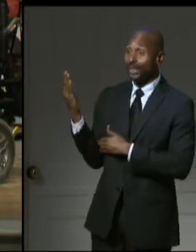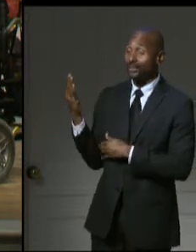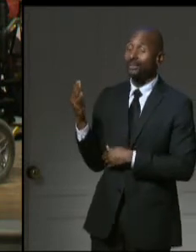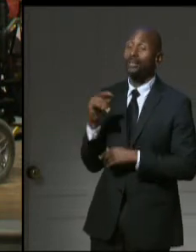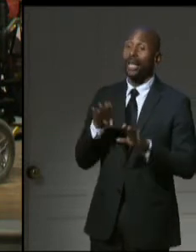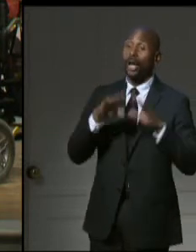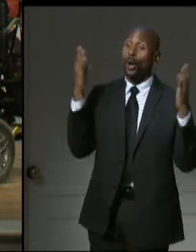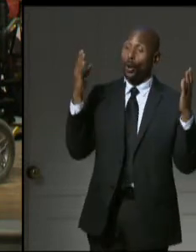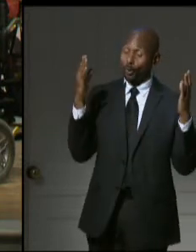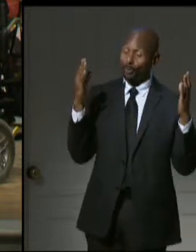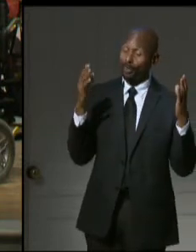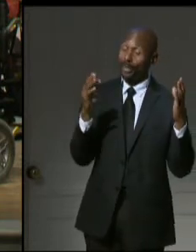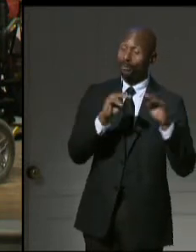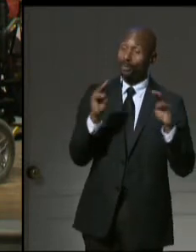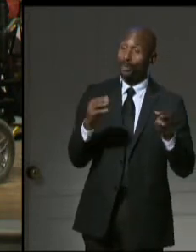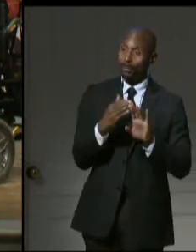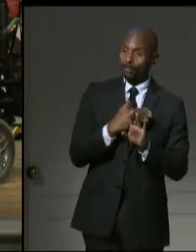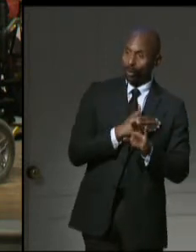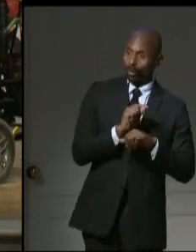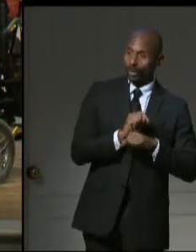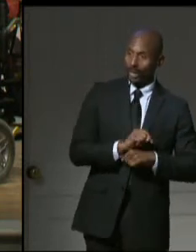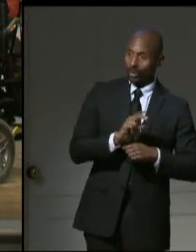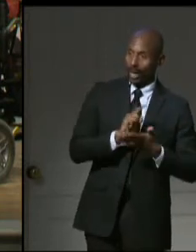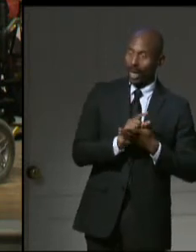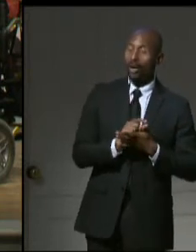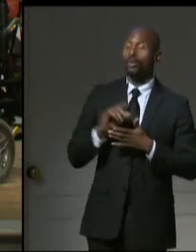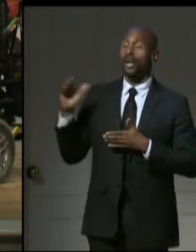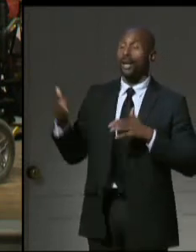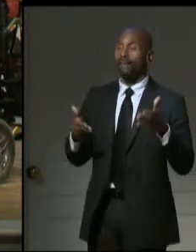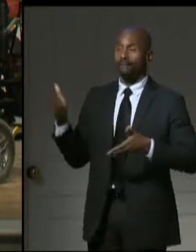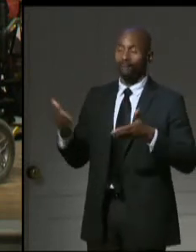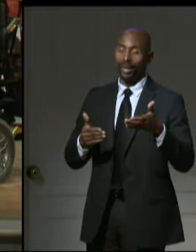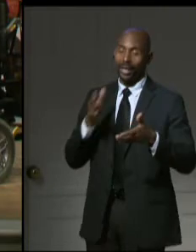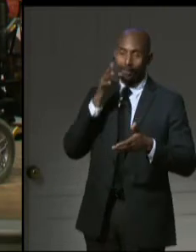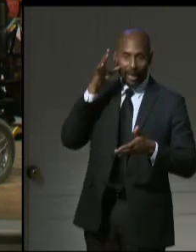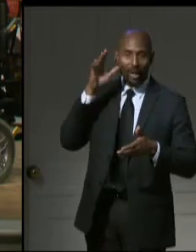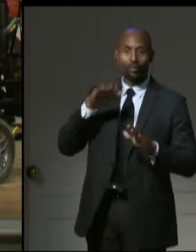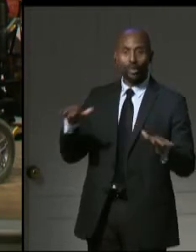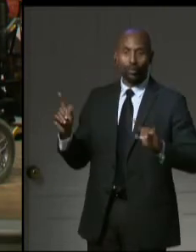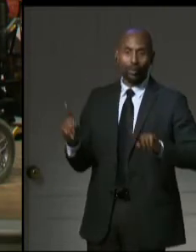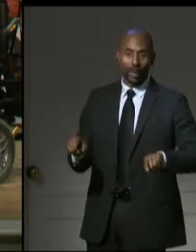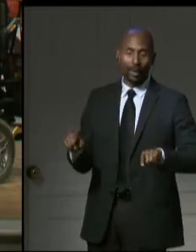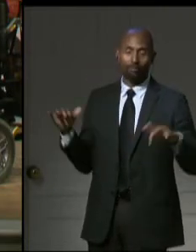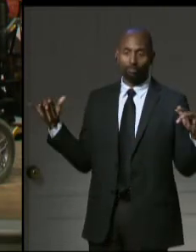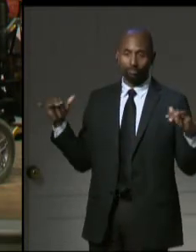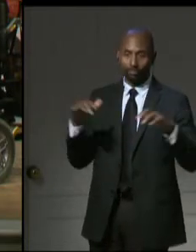before traditional hours. They invite parents and children to come in, and then there's